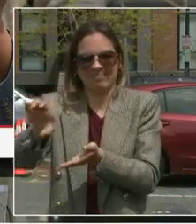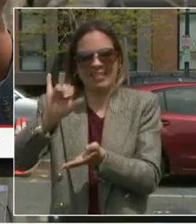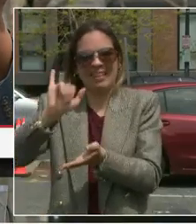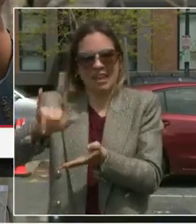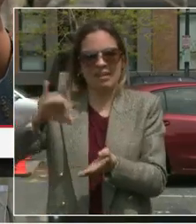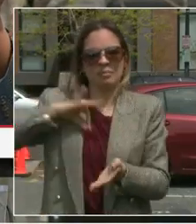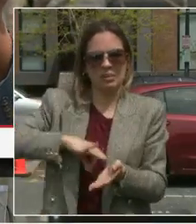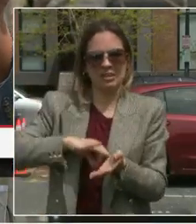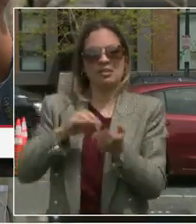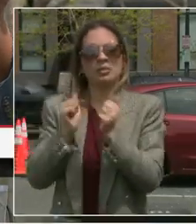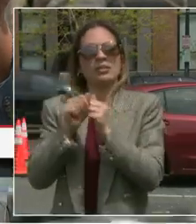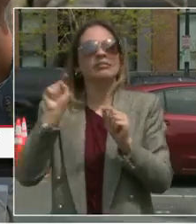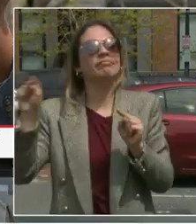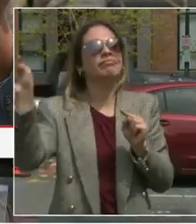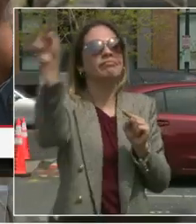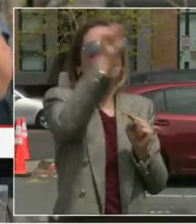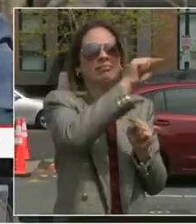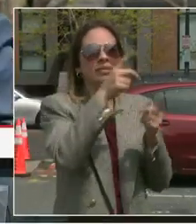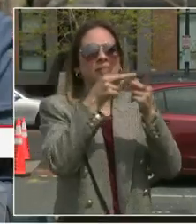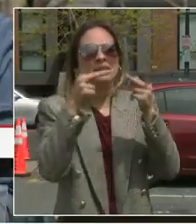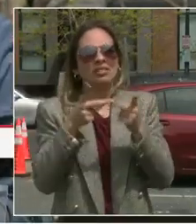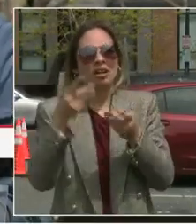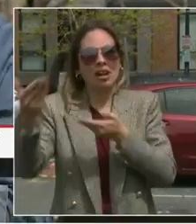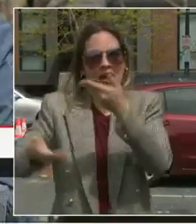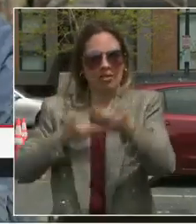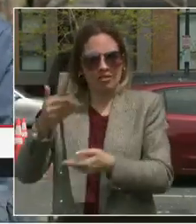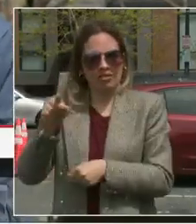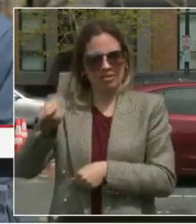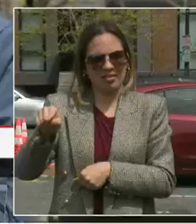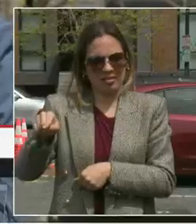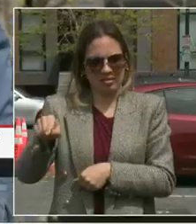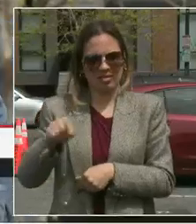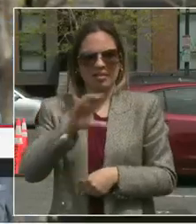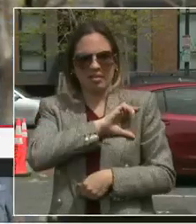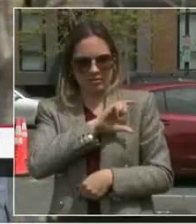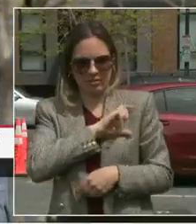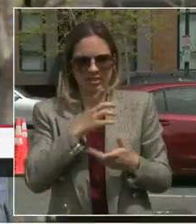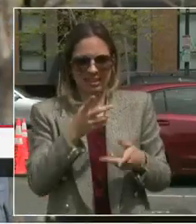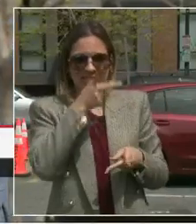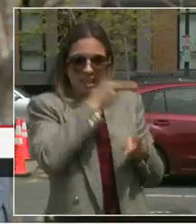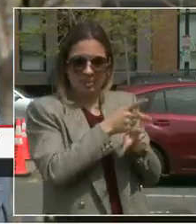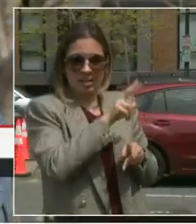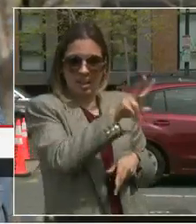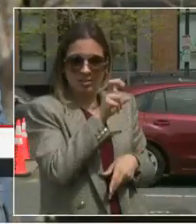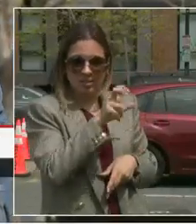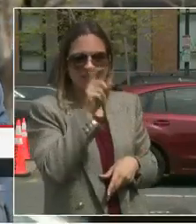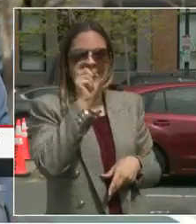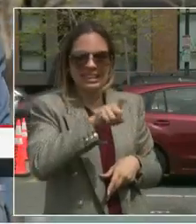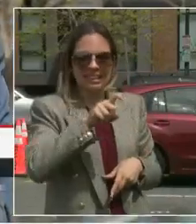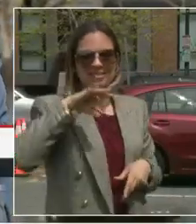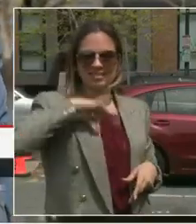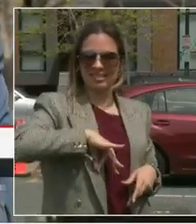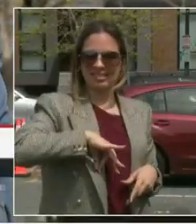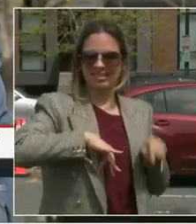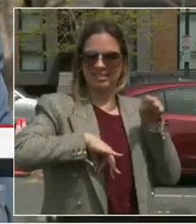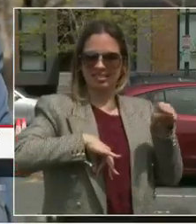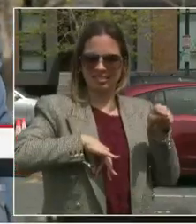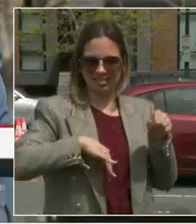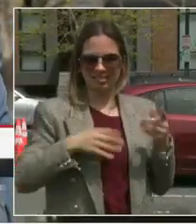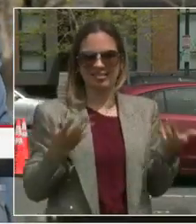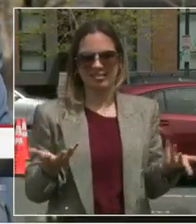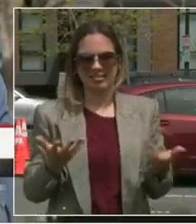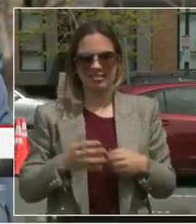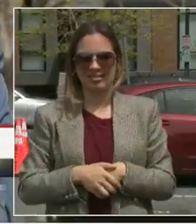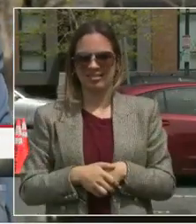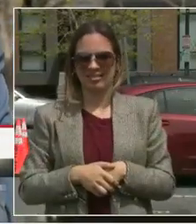other jurisdictions that want to hire good officers. To keep 300, I need incentives. I need to, we advance